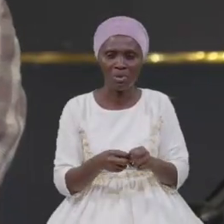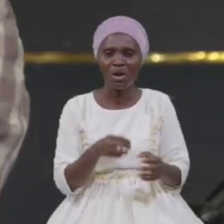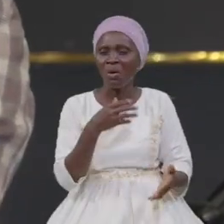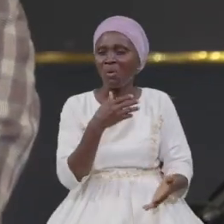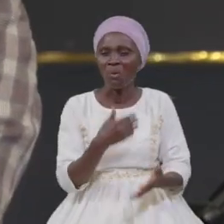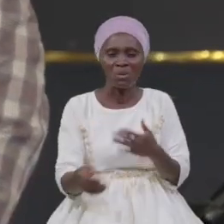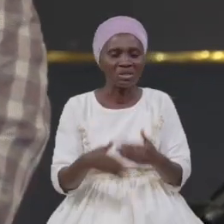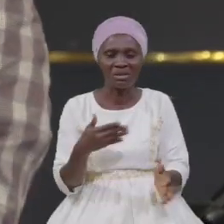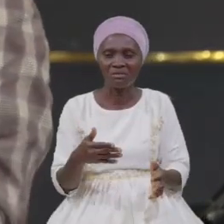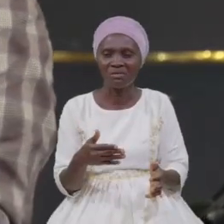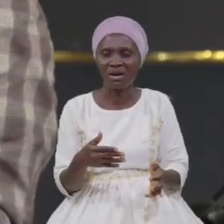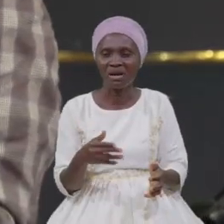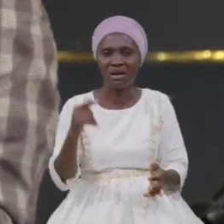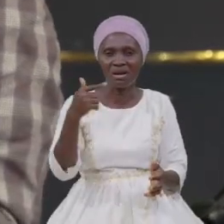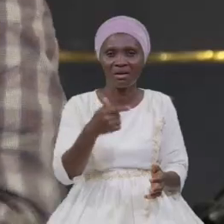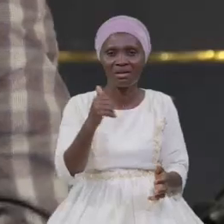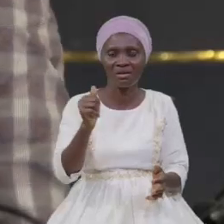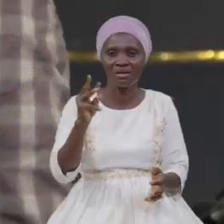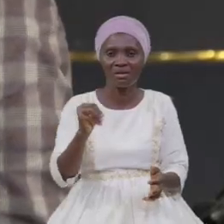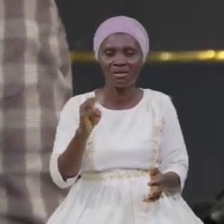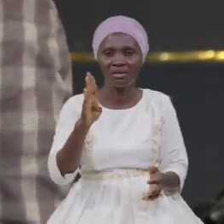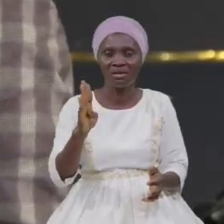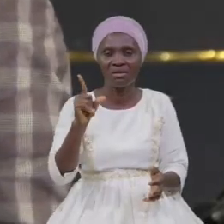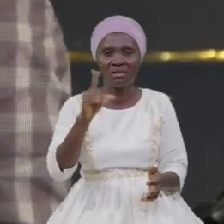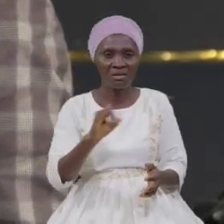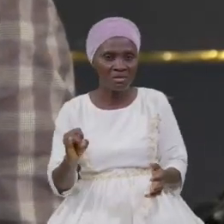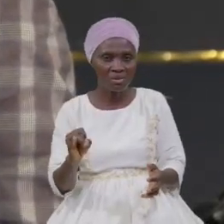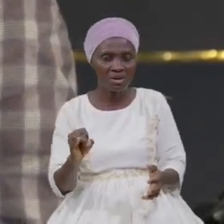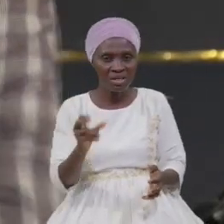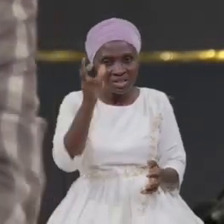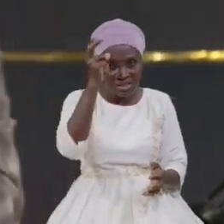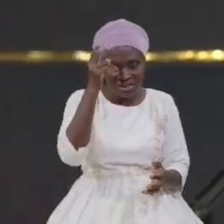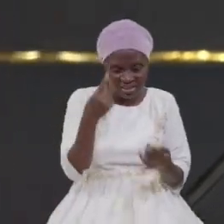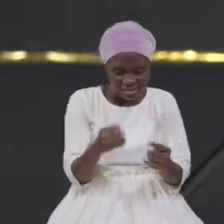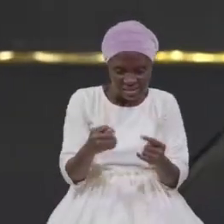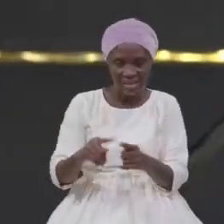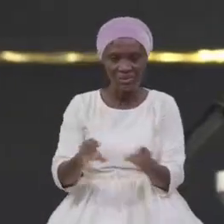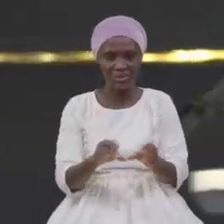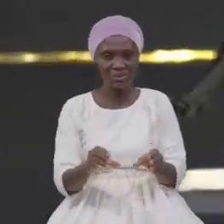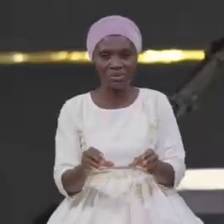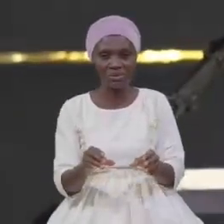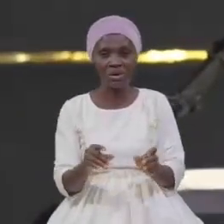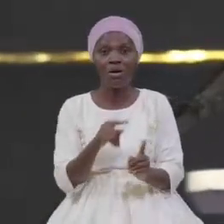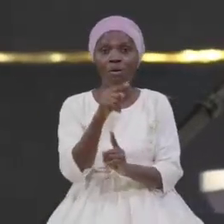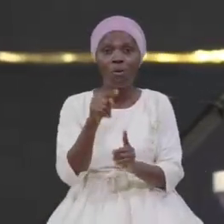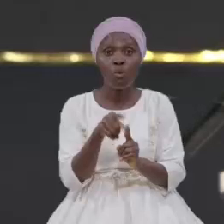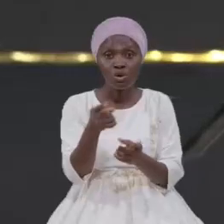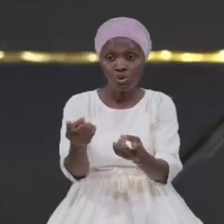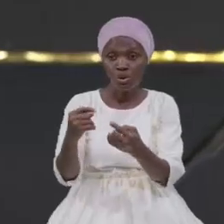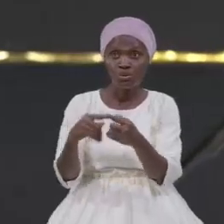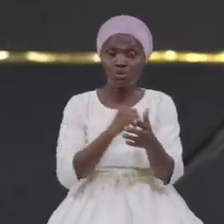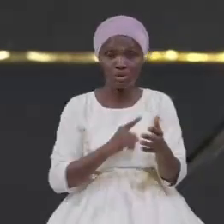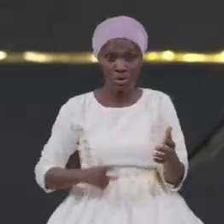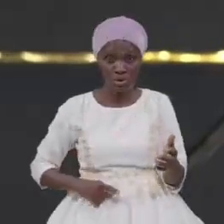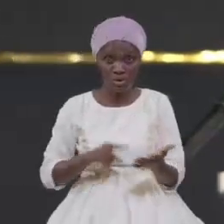gambling, the devil is trying to do. When you come to the Lord tonight, those who are saved, yes,